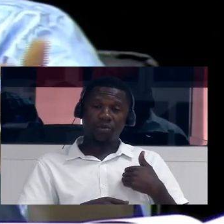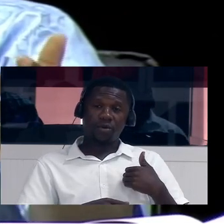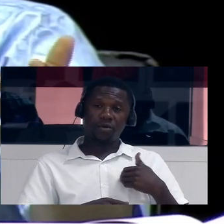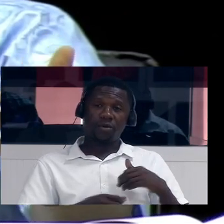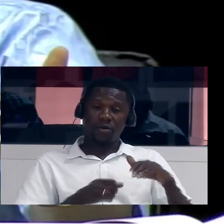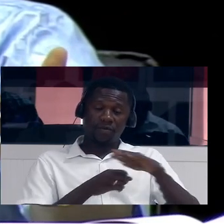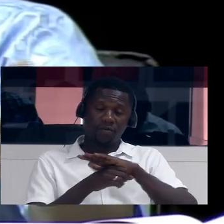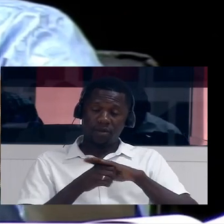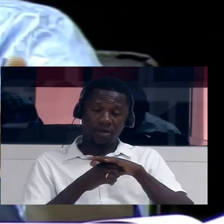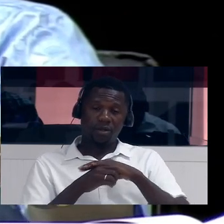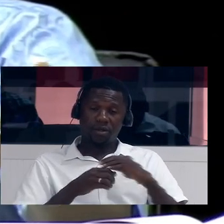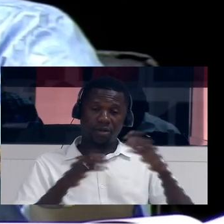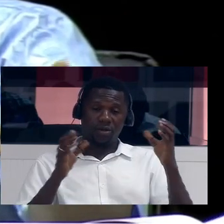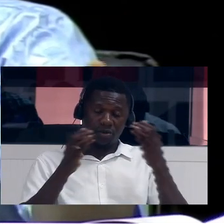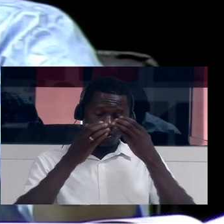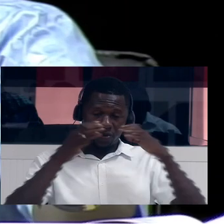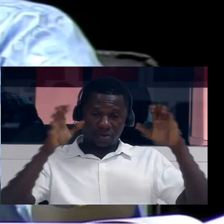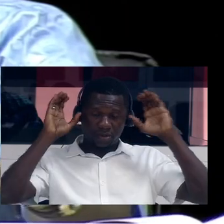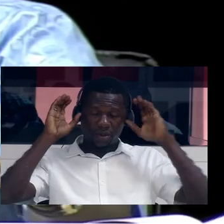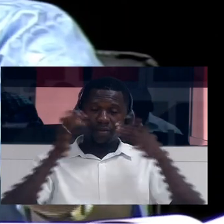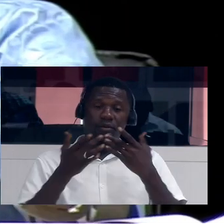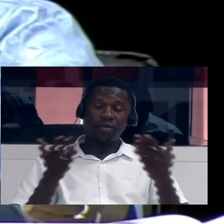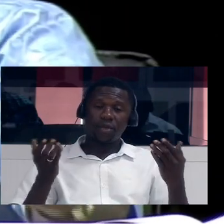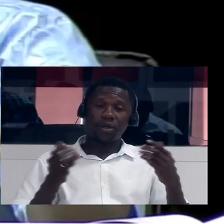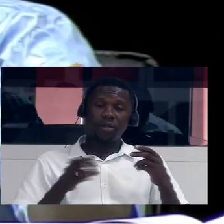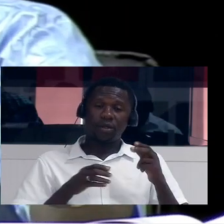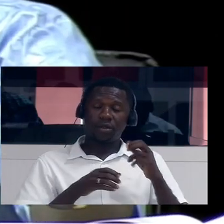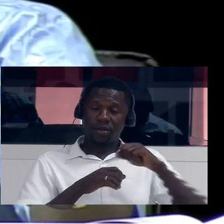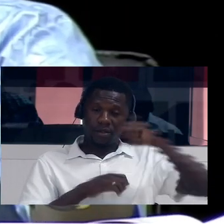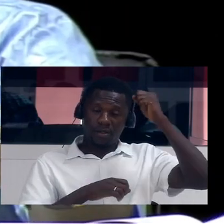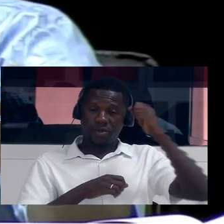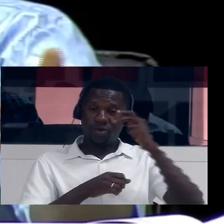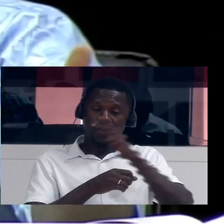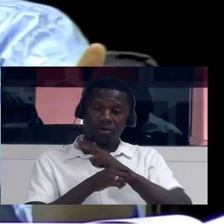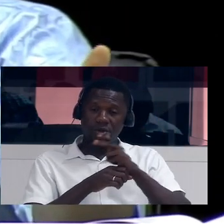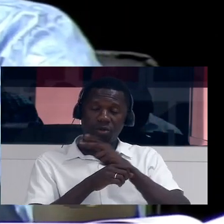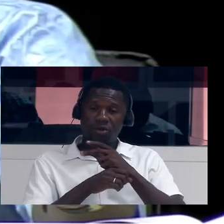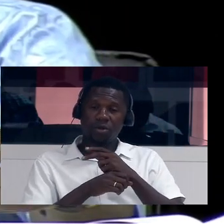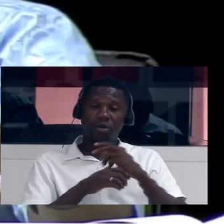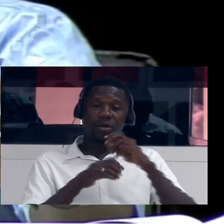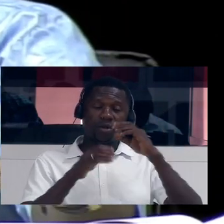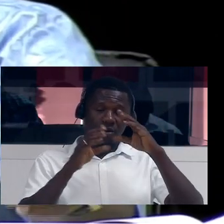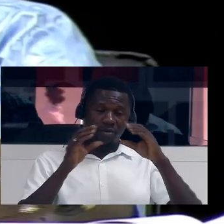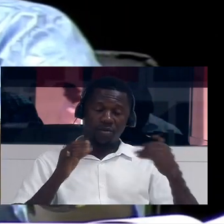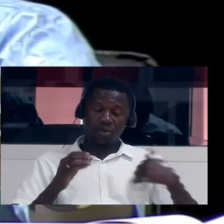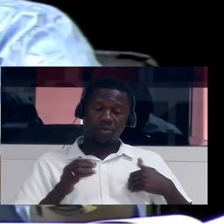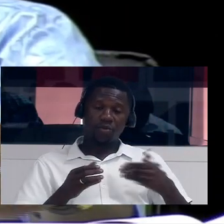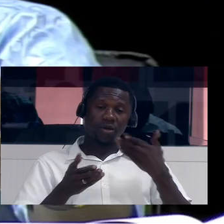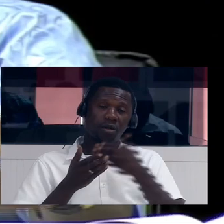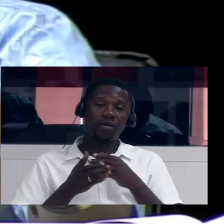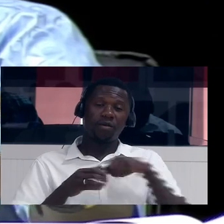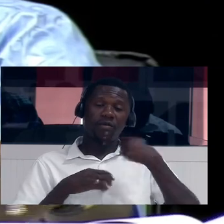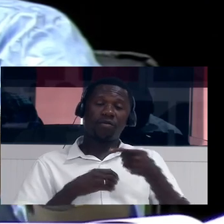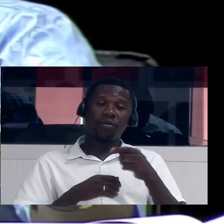filled in the college, and many senior security officers were all there, ranging from the commissioner, IGP,